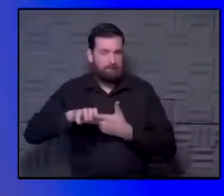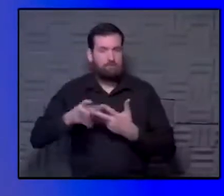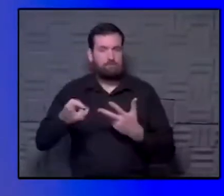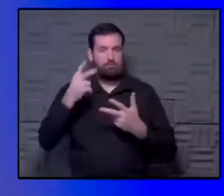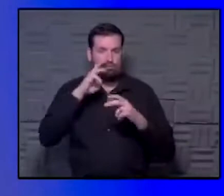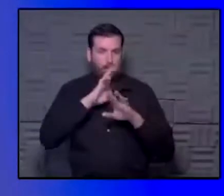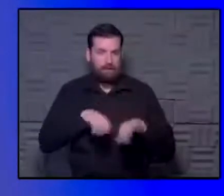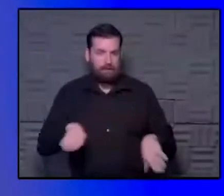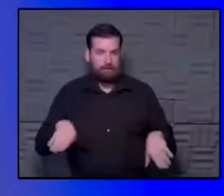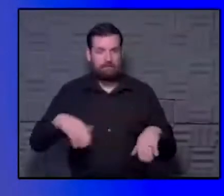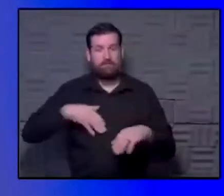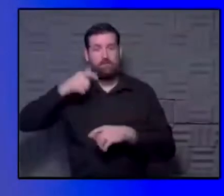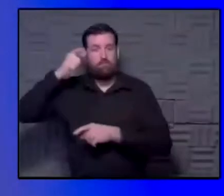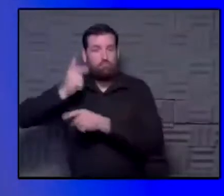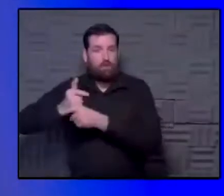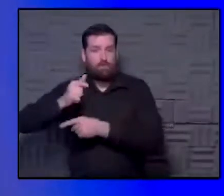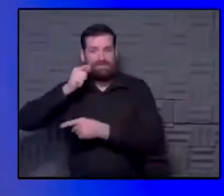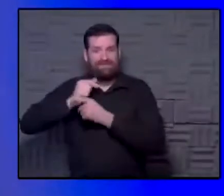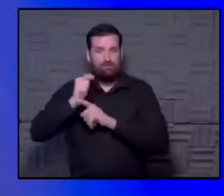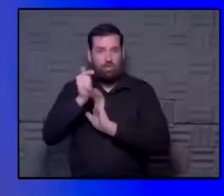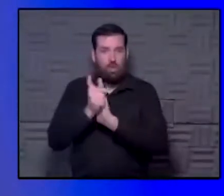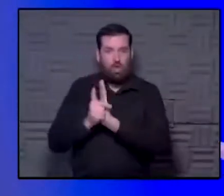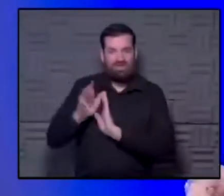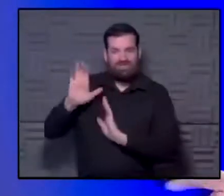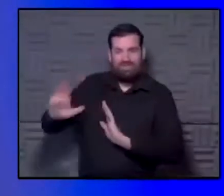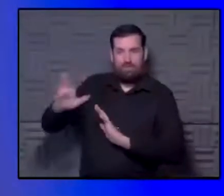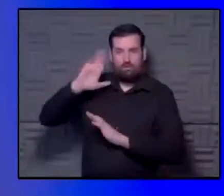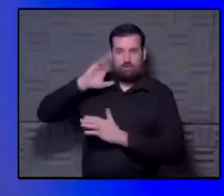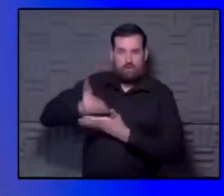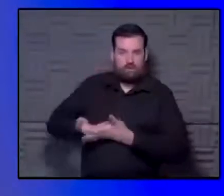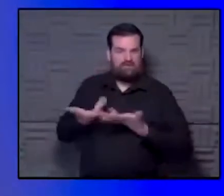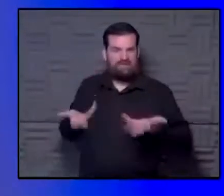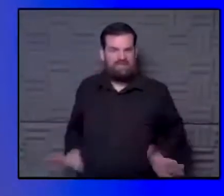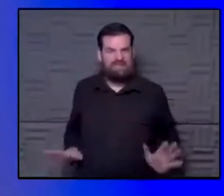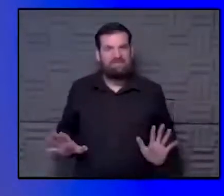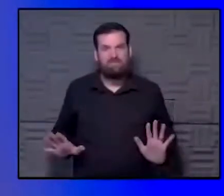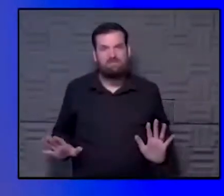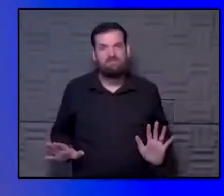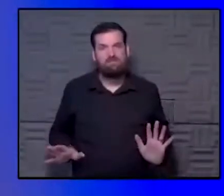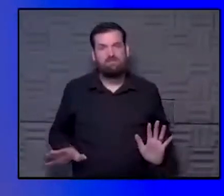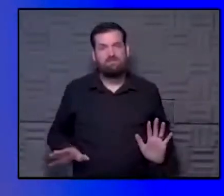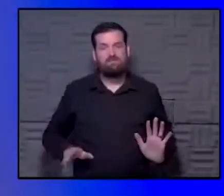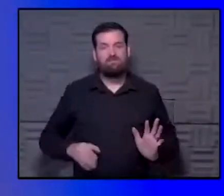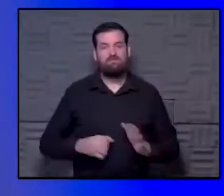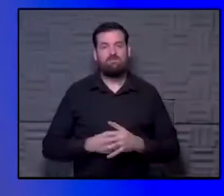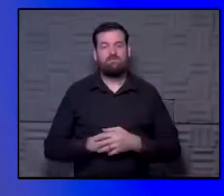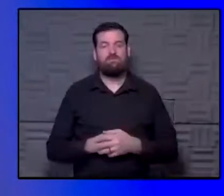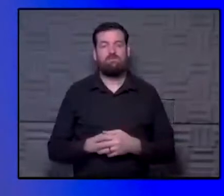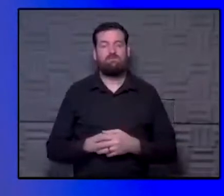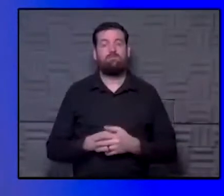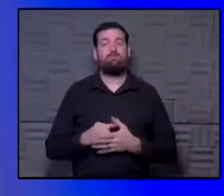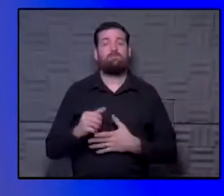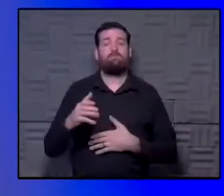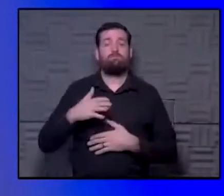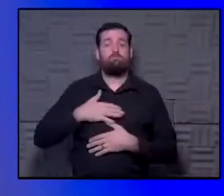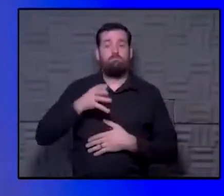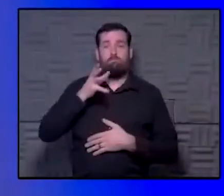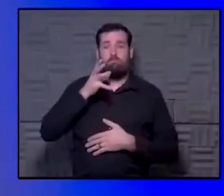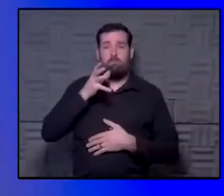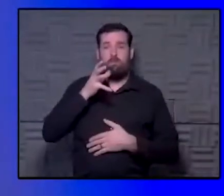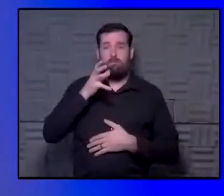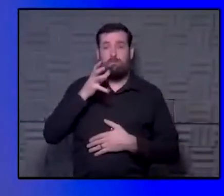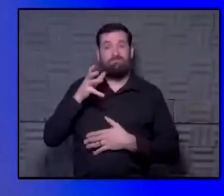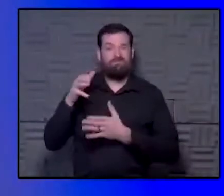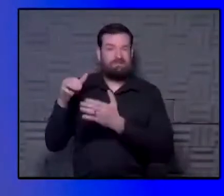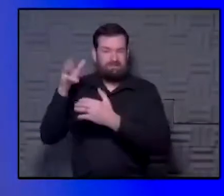2 children, my brother, my sister-in-law, and their son. That was our bubble. And my mom, after my